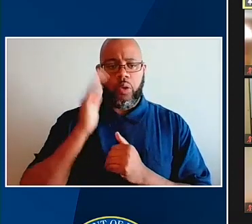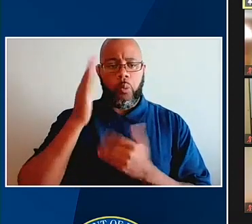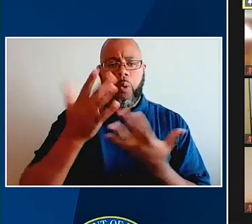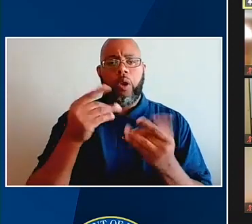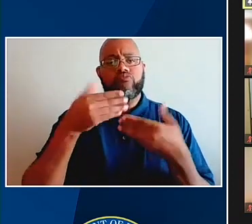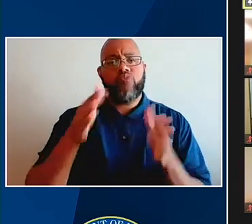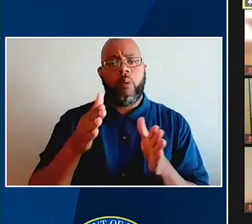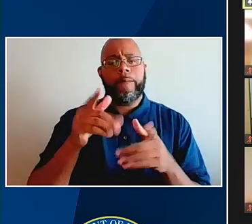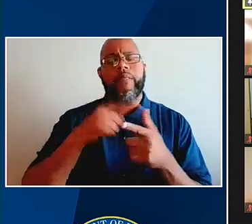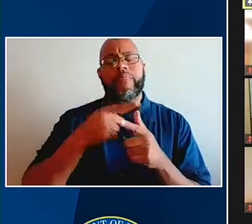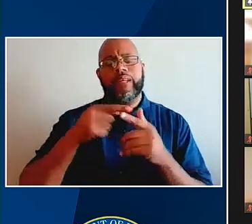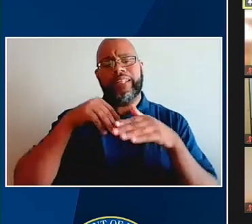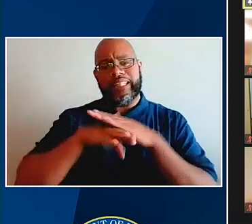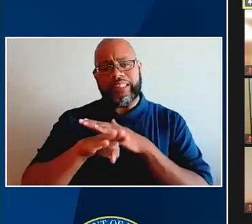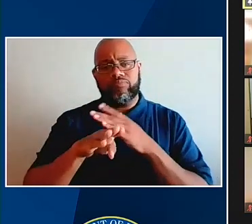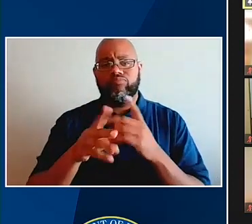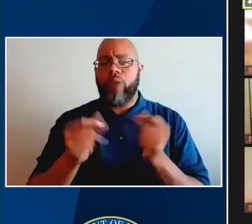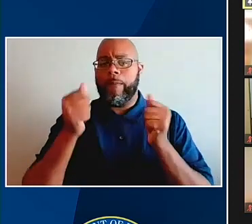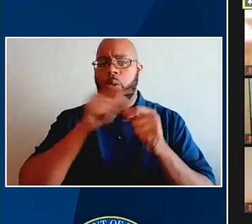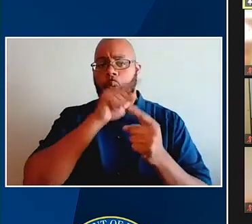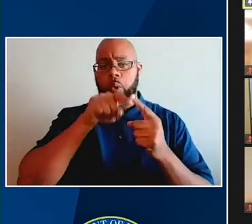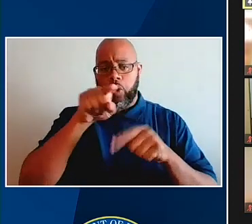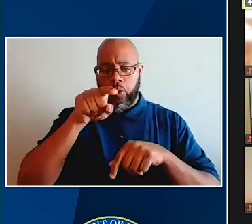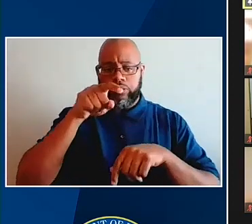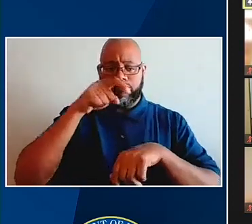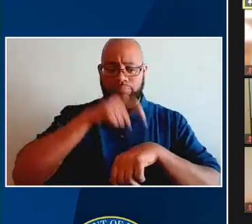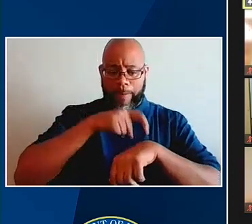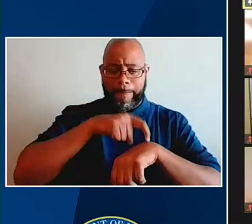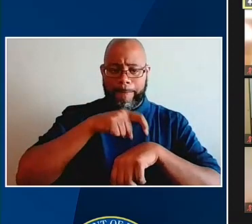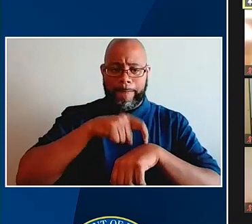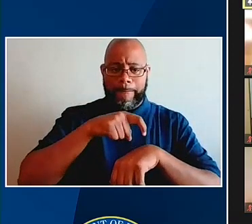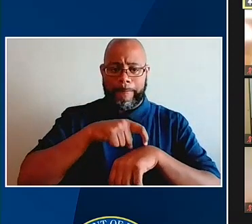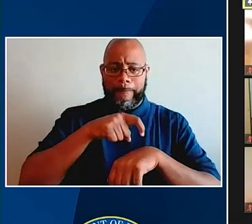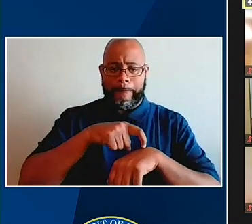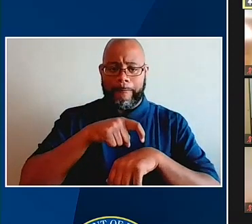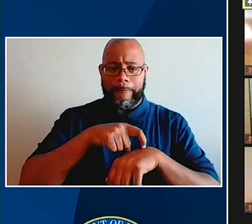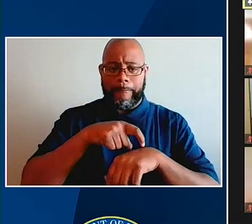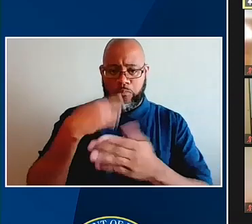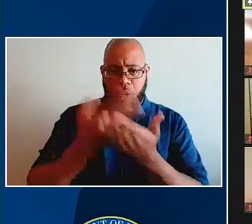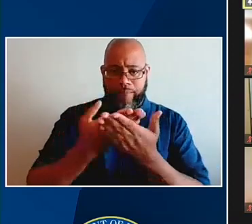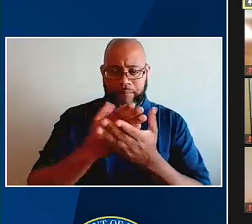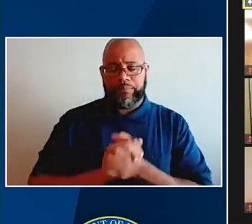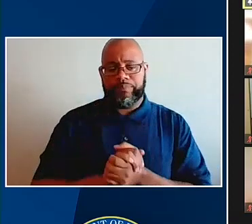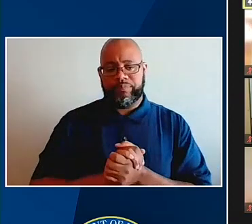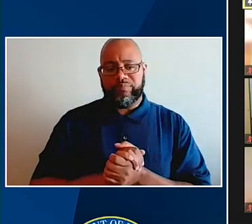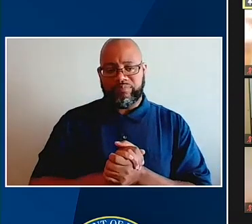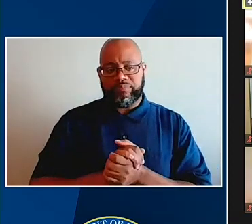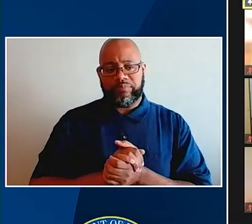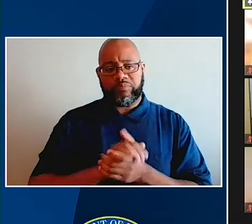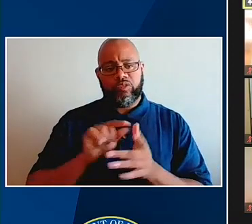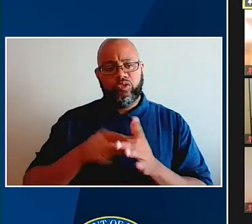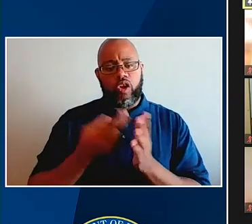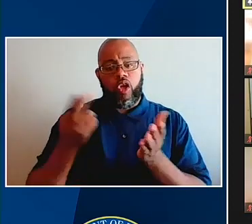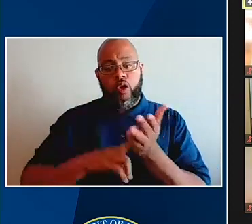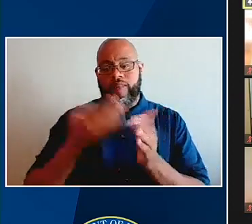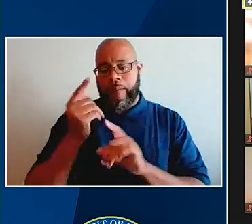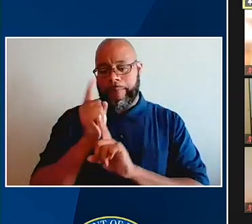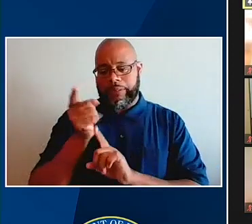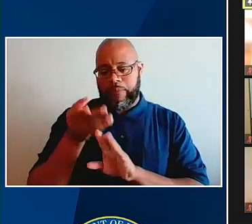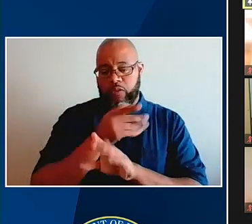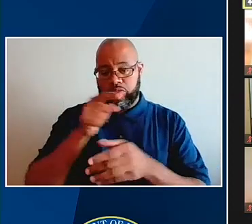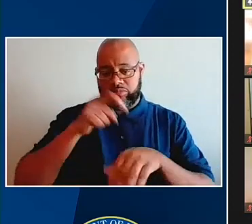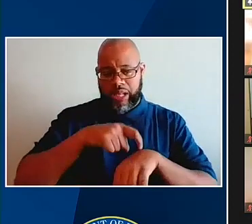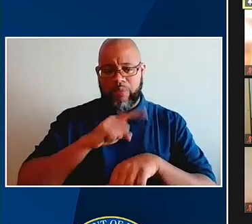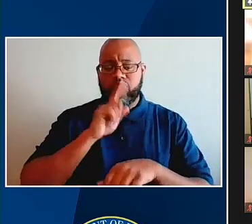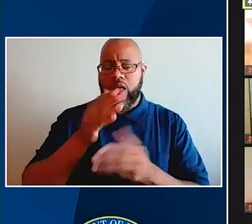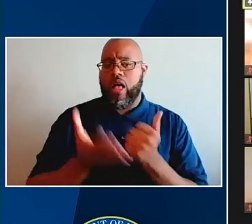room, and then you'll be admitted promptly once your speaking time comes up. So if you can start logging on 15 minutes before your time, that really